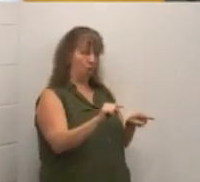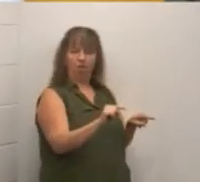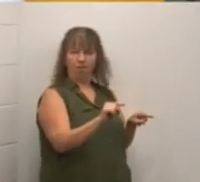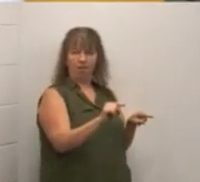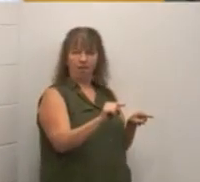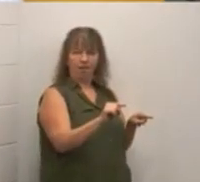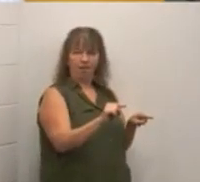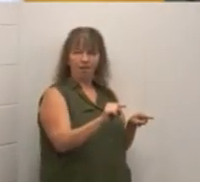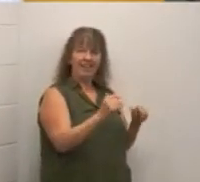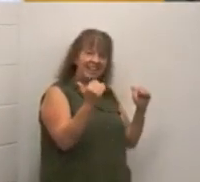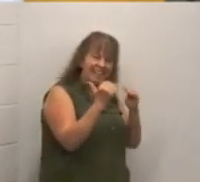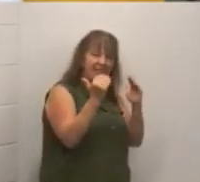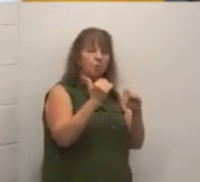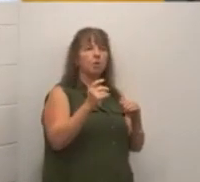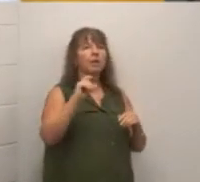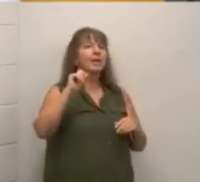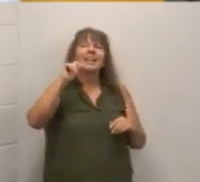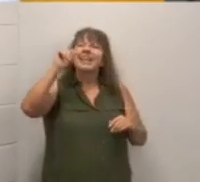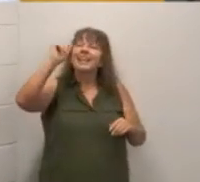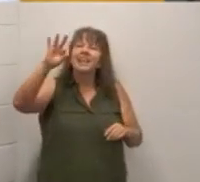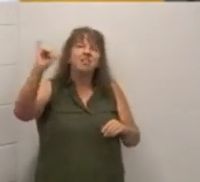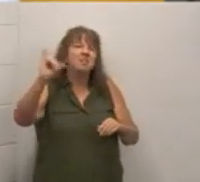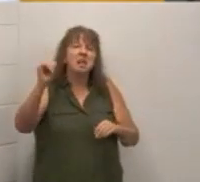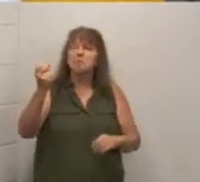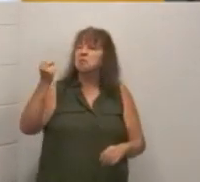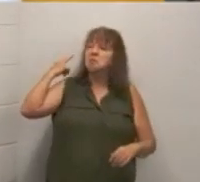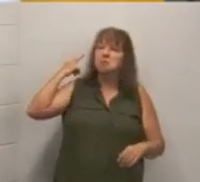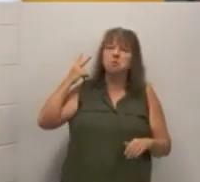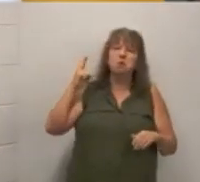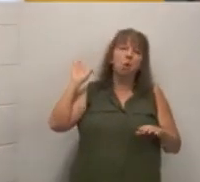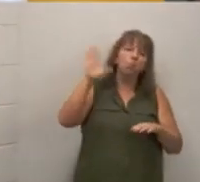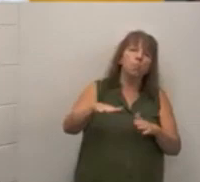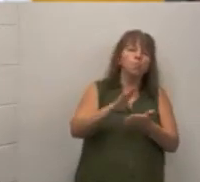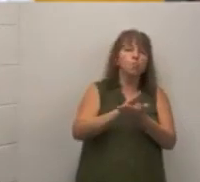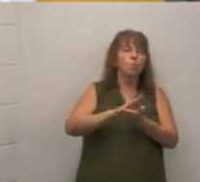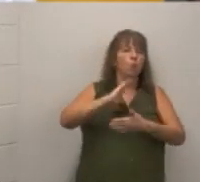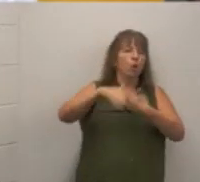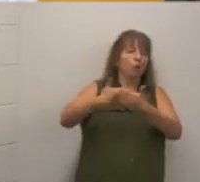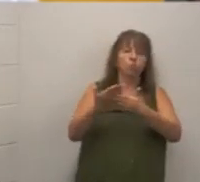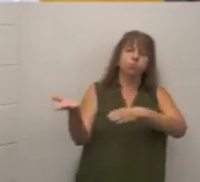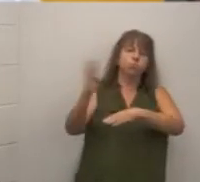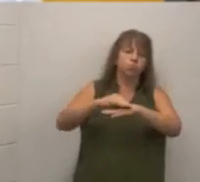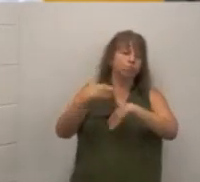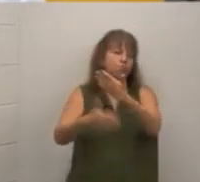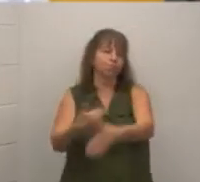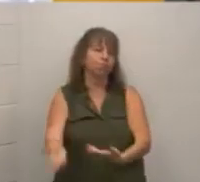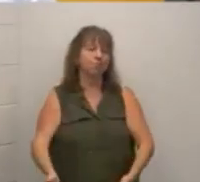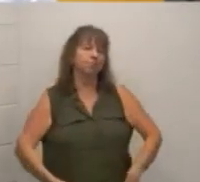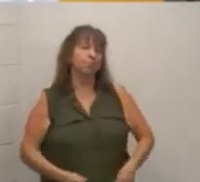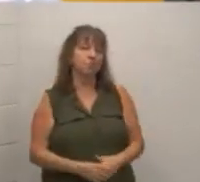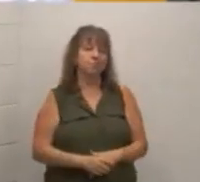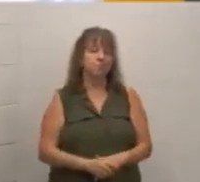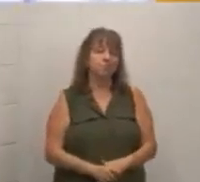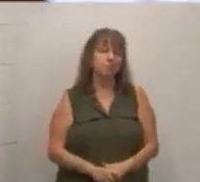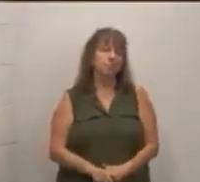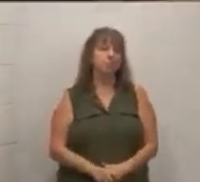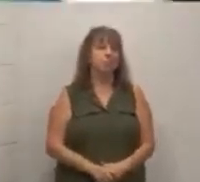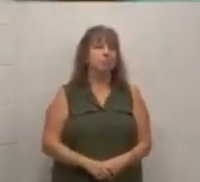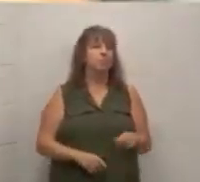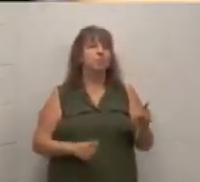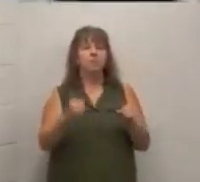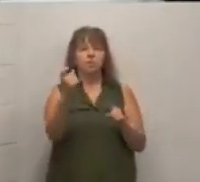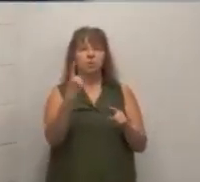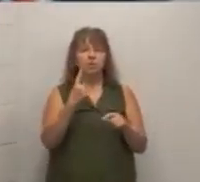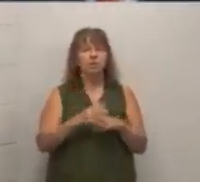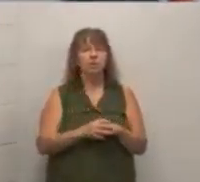that specific environment and platform that they're engaged in that day. So I think it was well stated, Melanie. Thank you. What percent